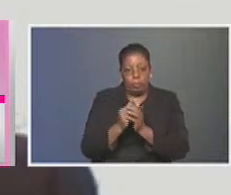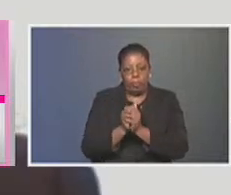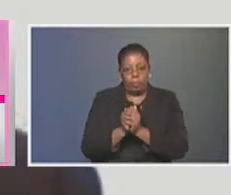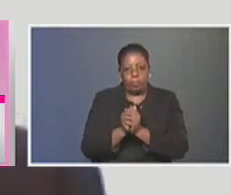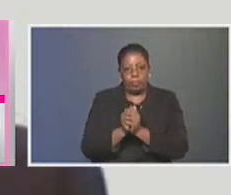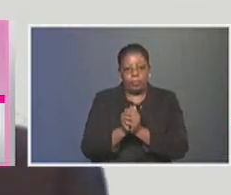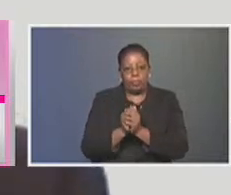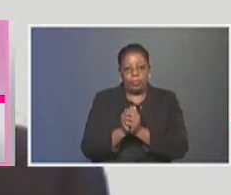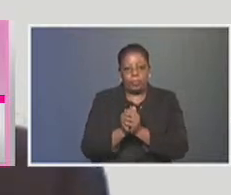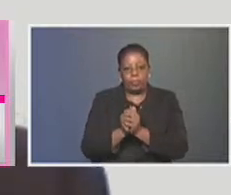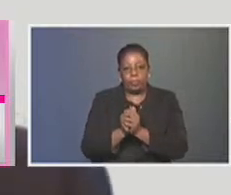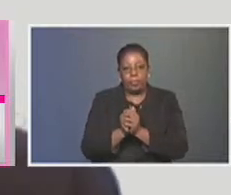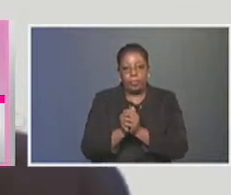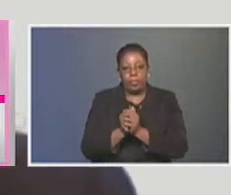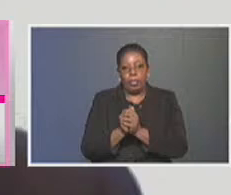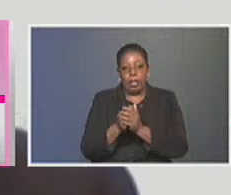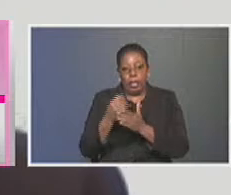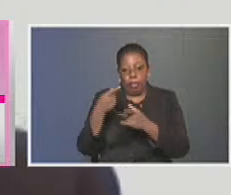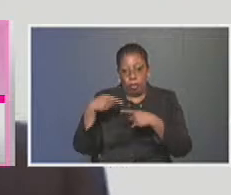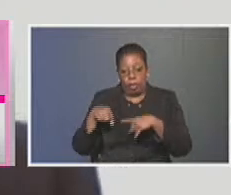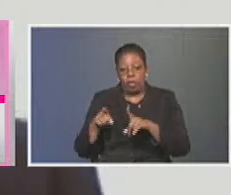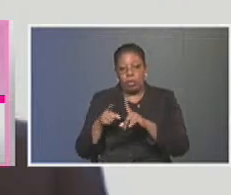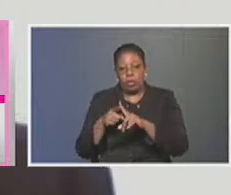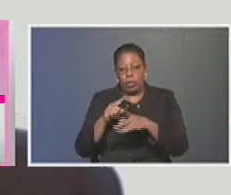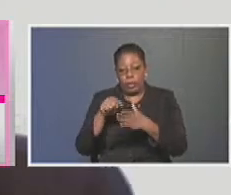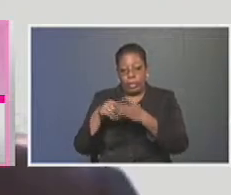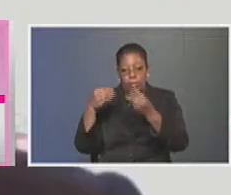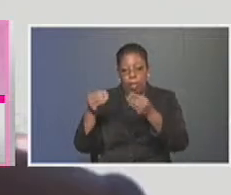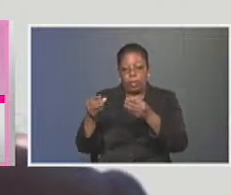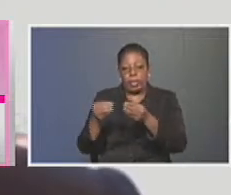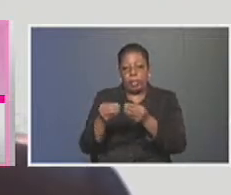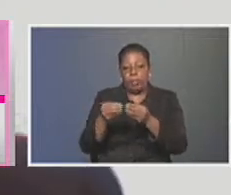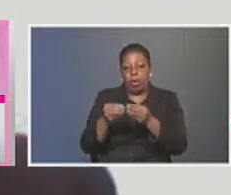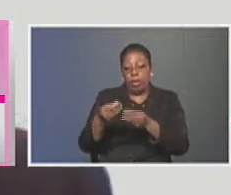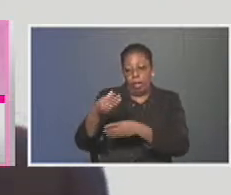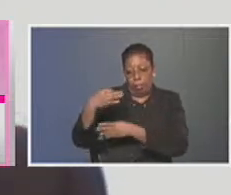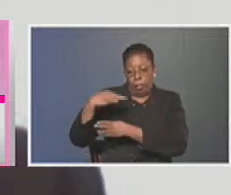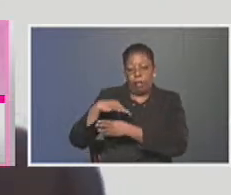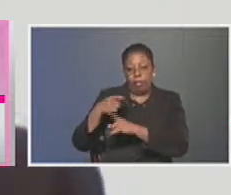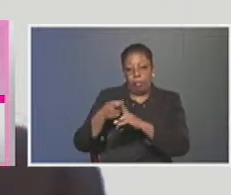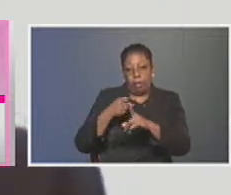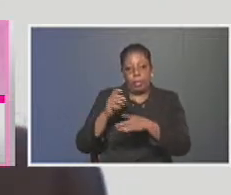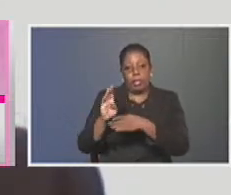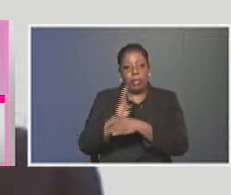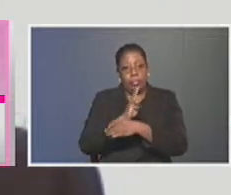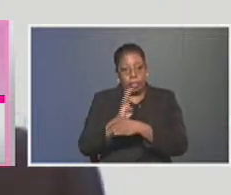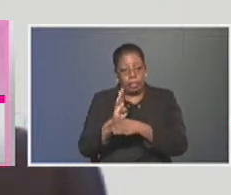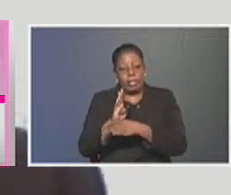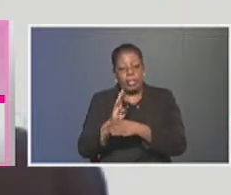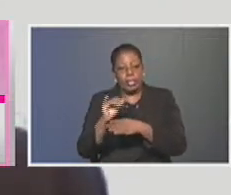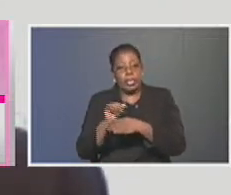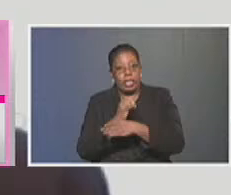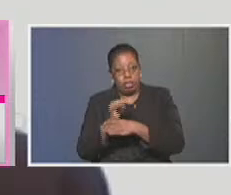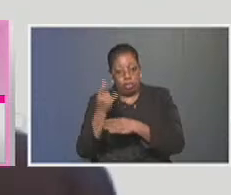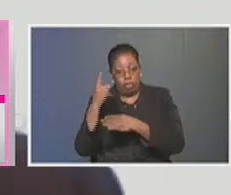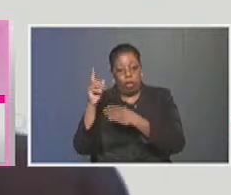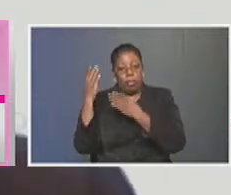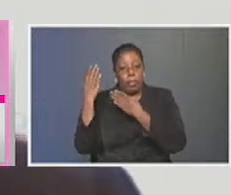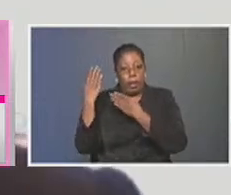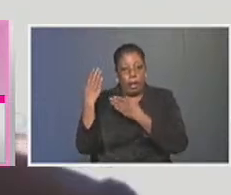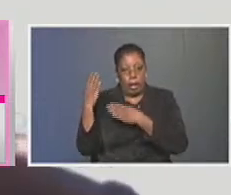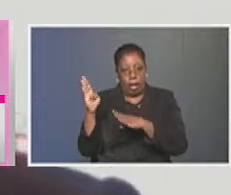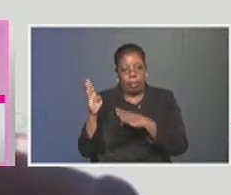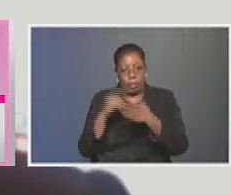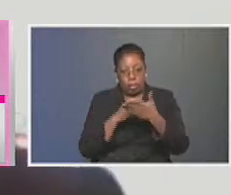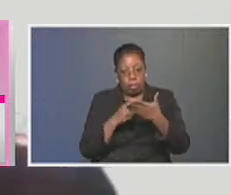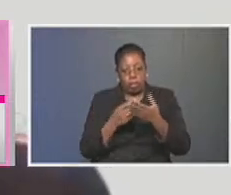this market. We will get more benefits from this business. The benefit from this industry to the Bahamas, as I outlined,